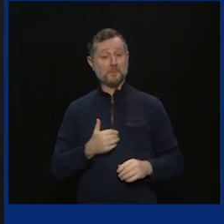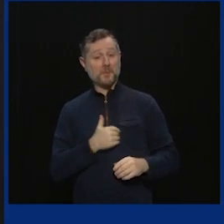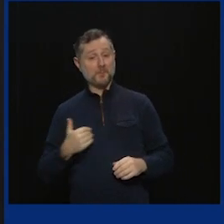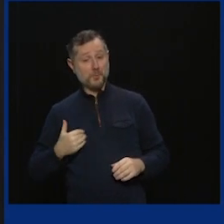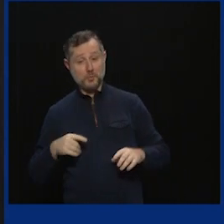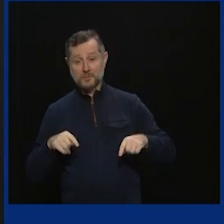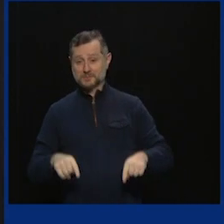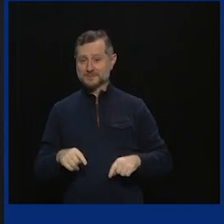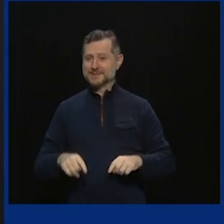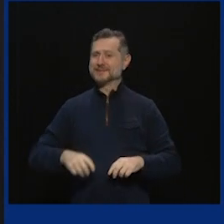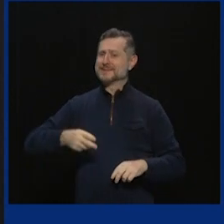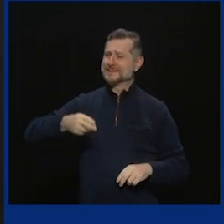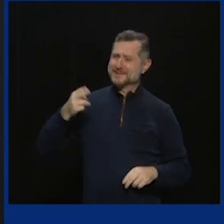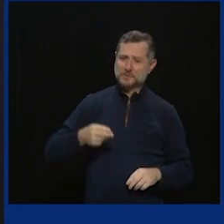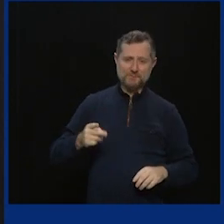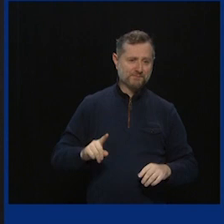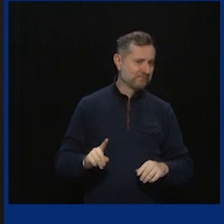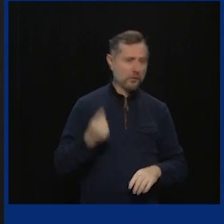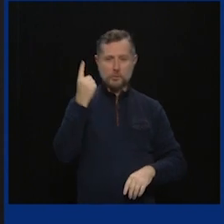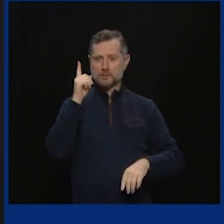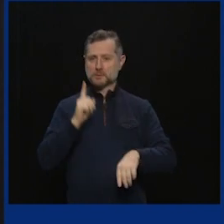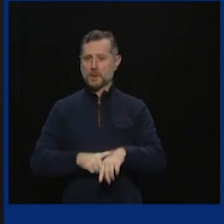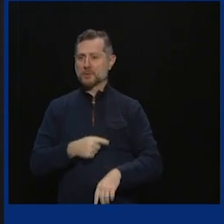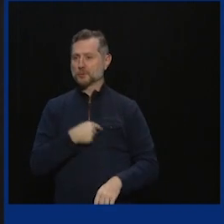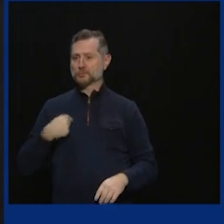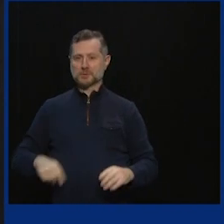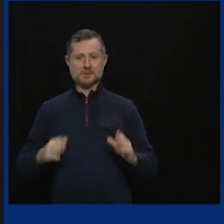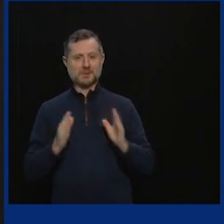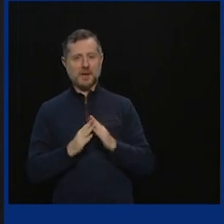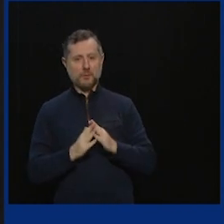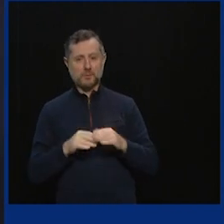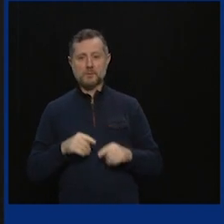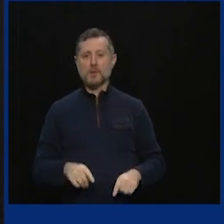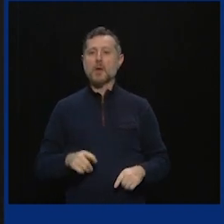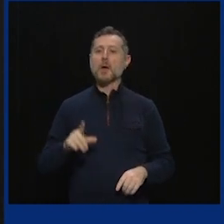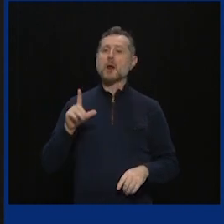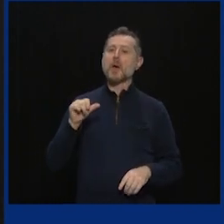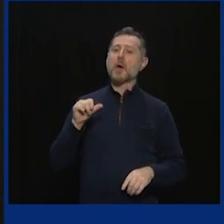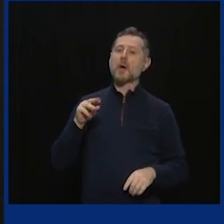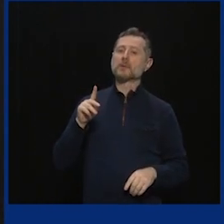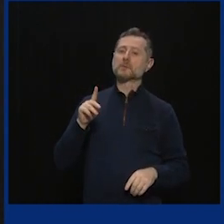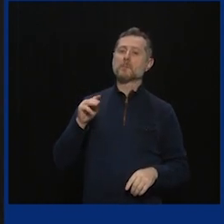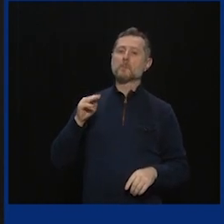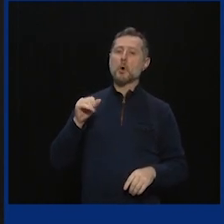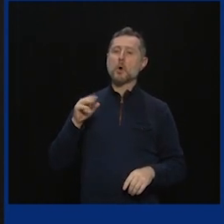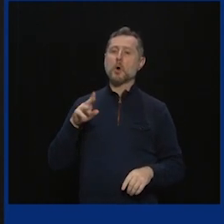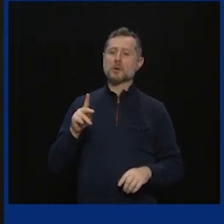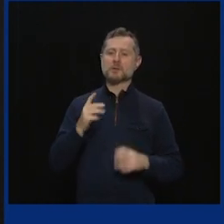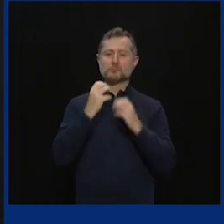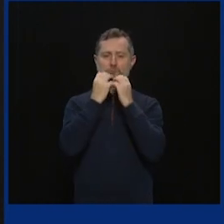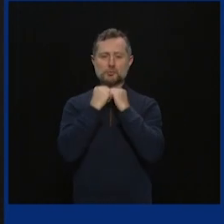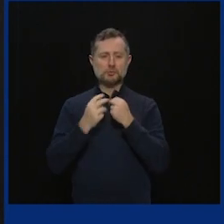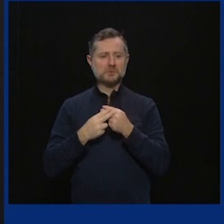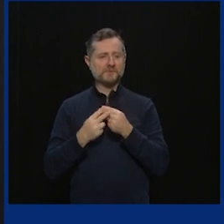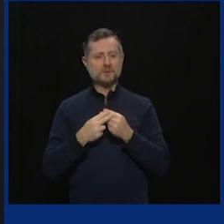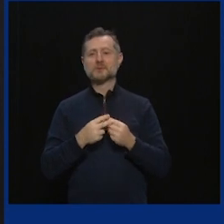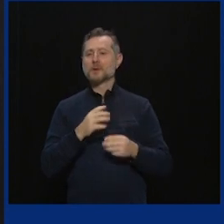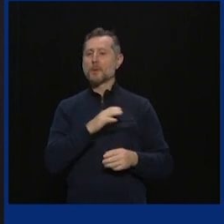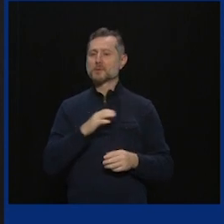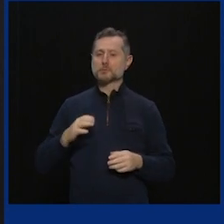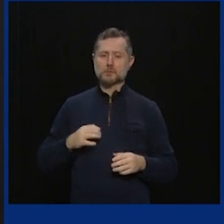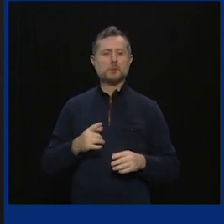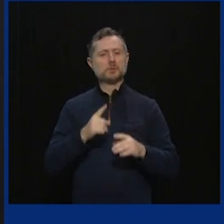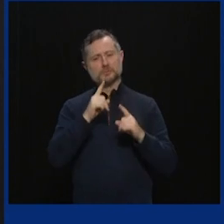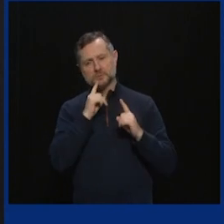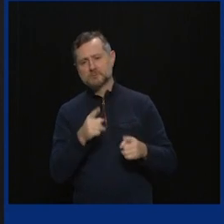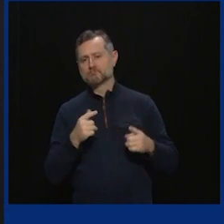Chinatown. The folks over at Landmark Preservation Commission really injected hope together with this $20 million gift, because it's the first time